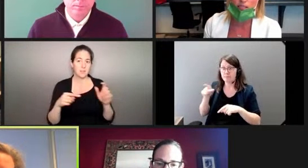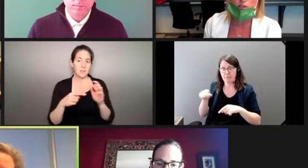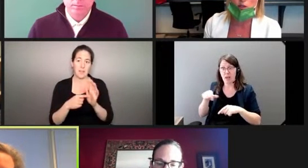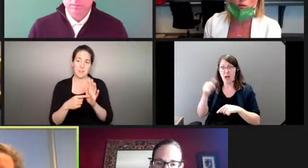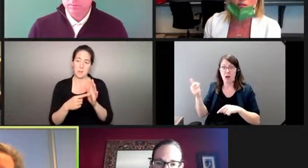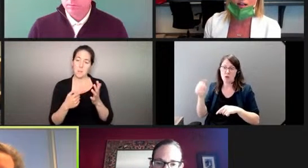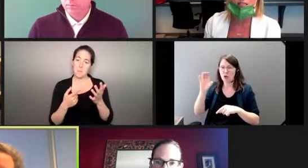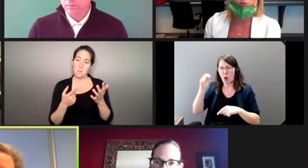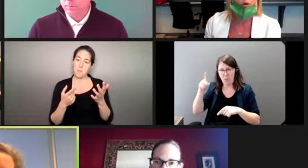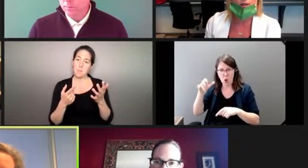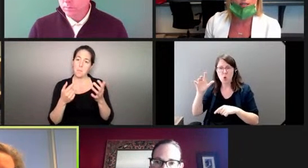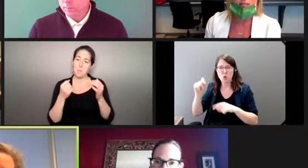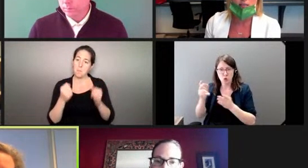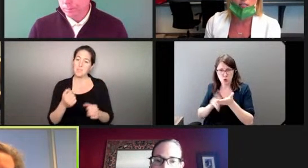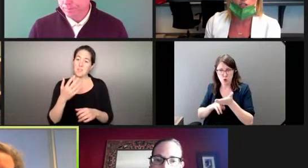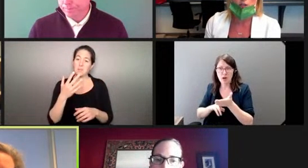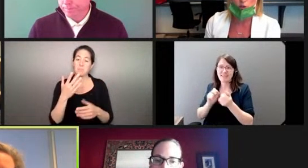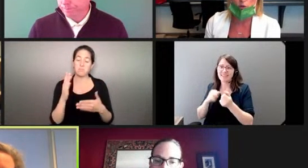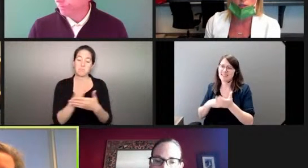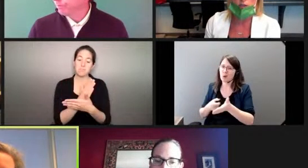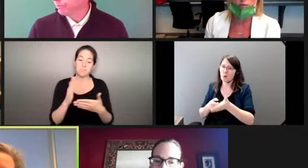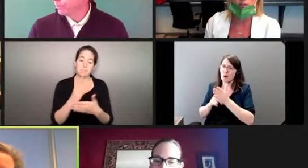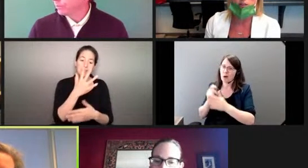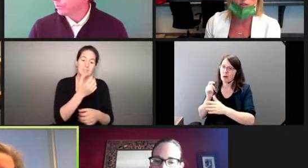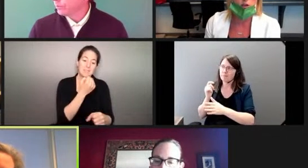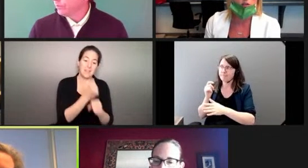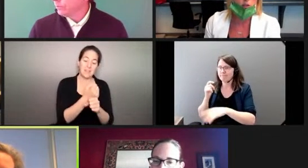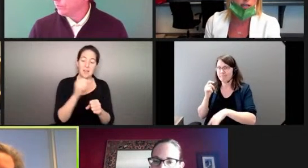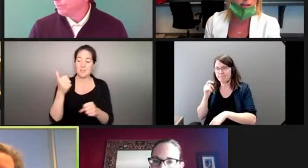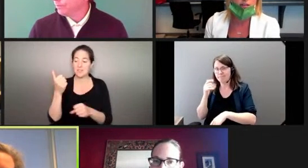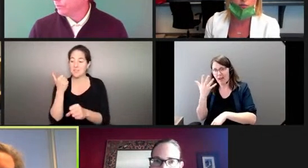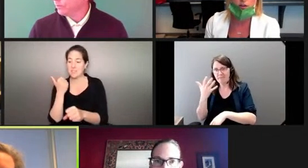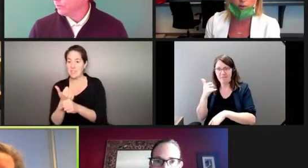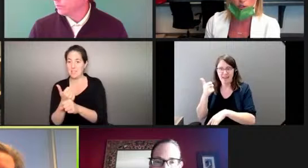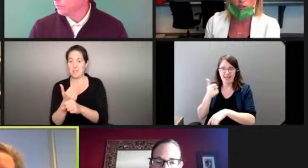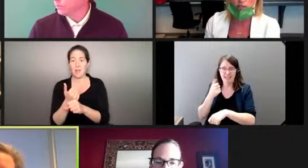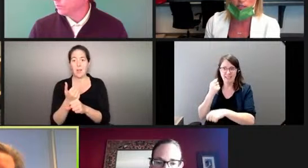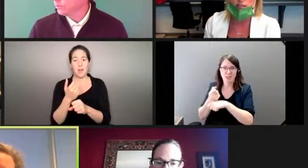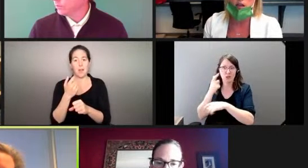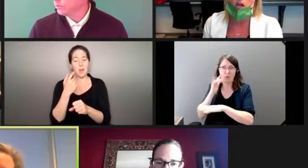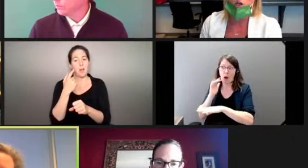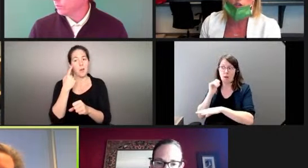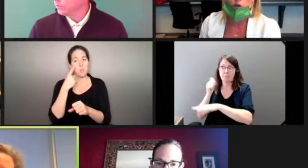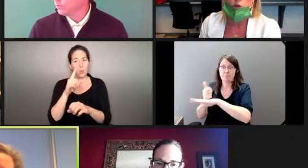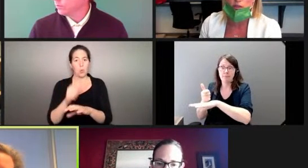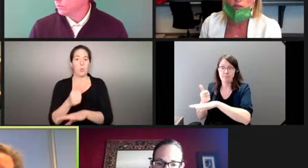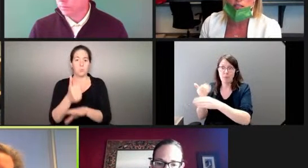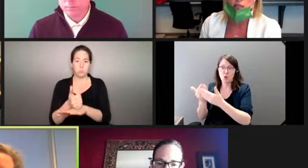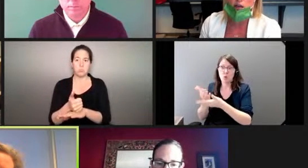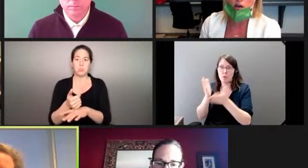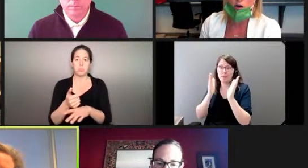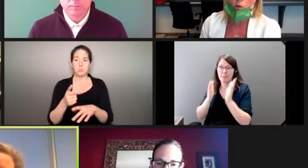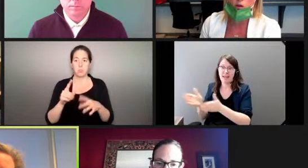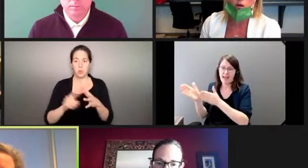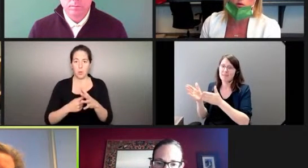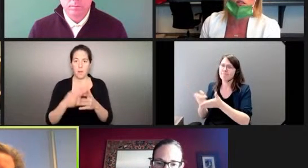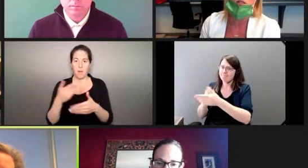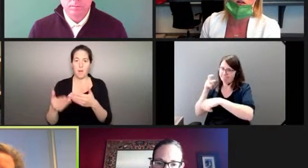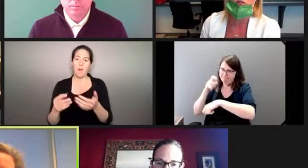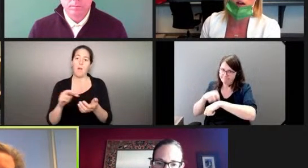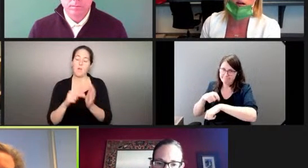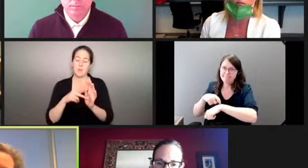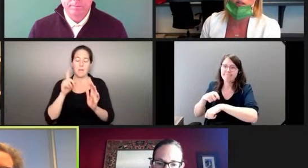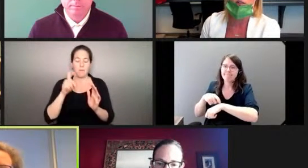implement. So that's an important consideration in the short term for us to start looking at the different opportunities. So you will see a whole host